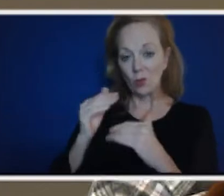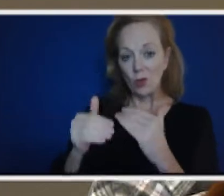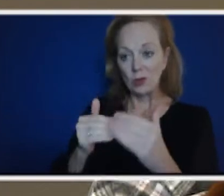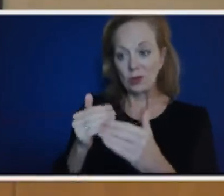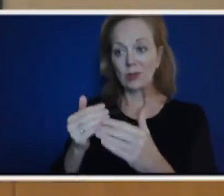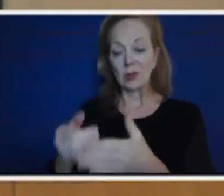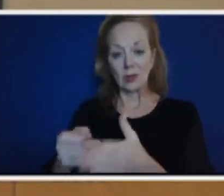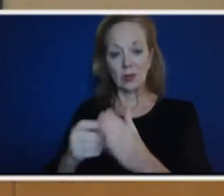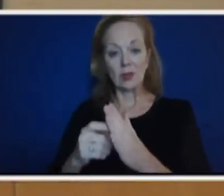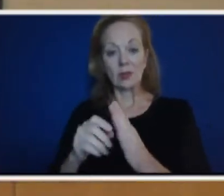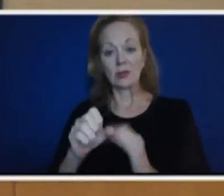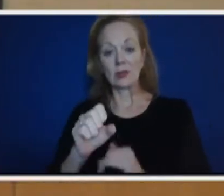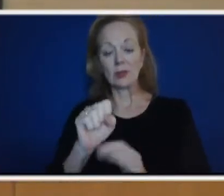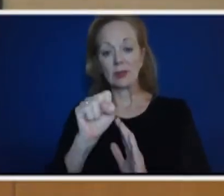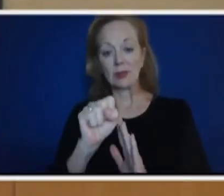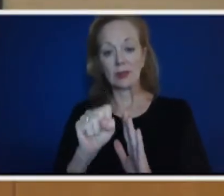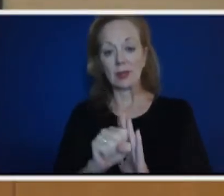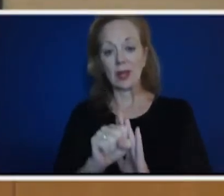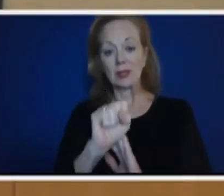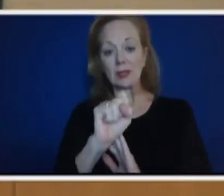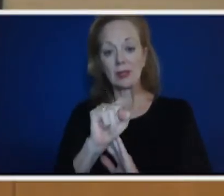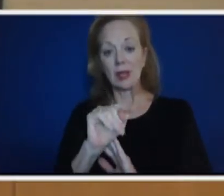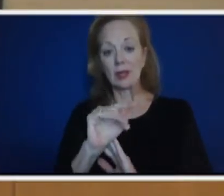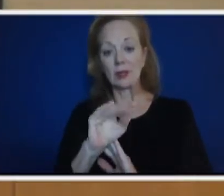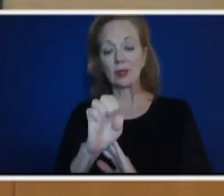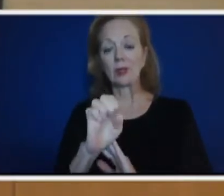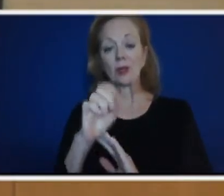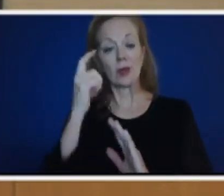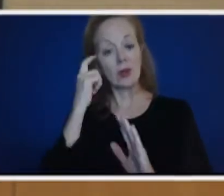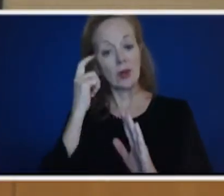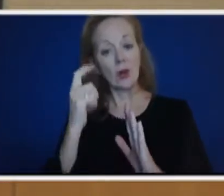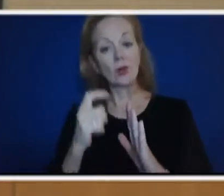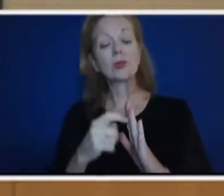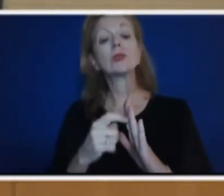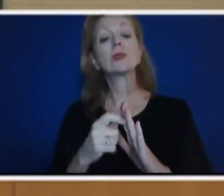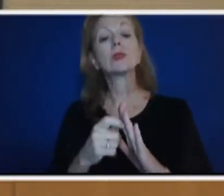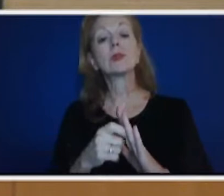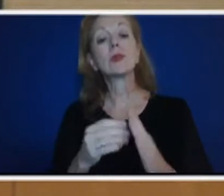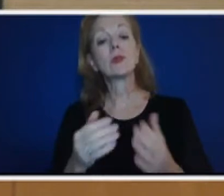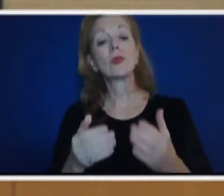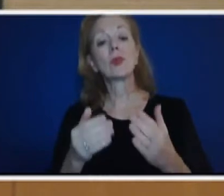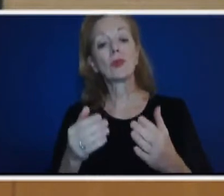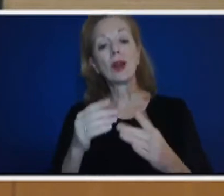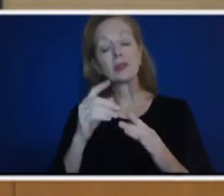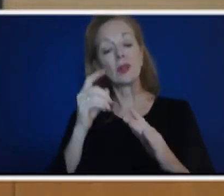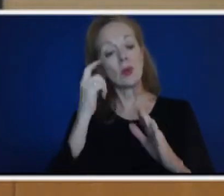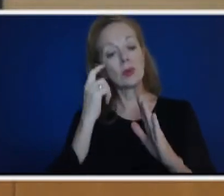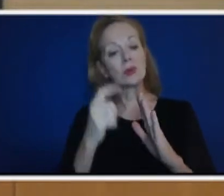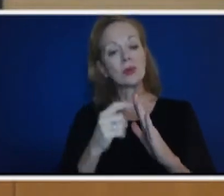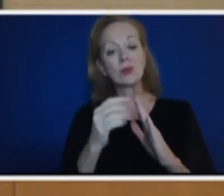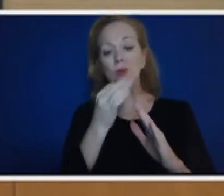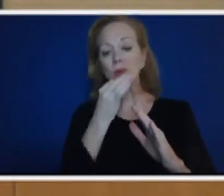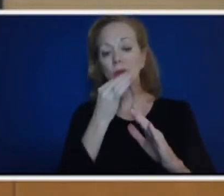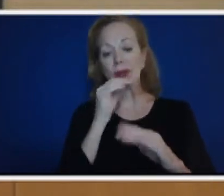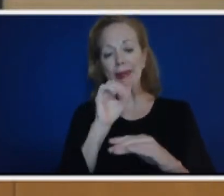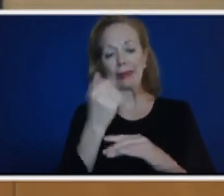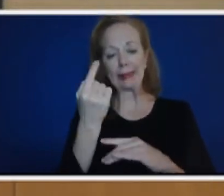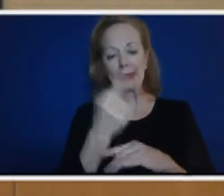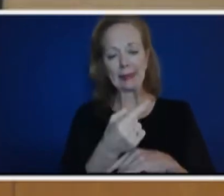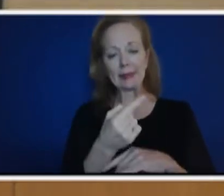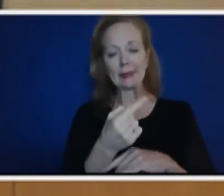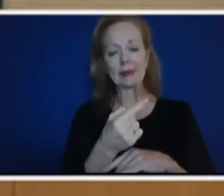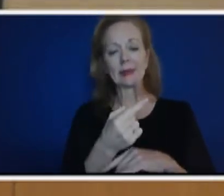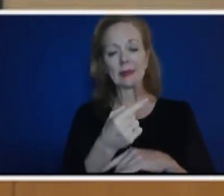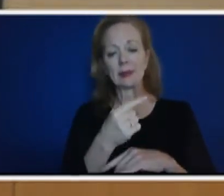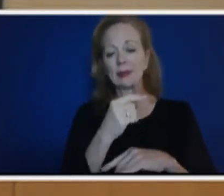by state statute. So we have a notice period that we have to provide notice within no sooner than 10 days and not any